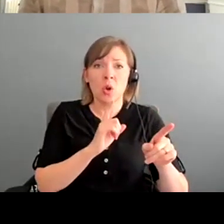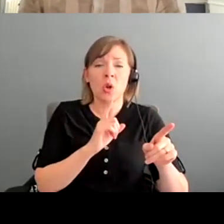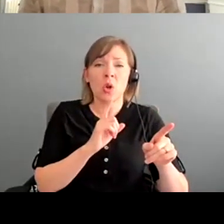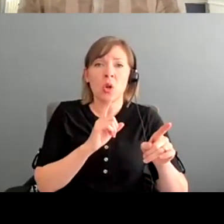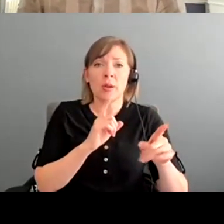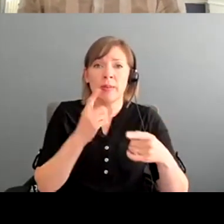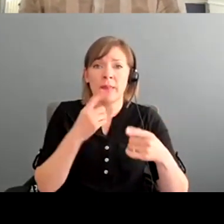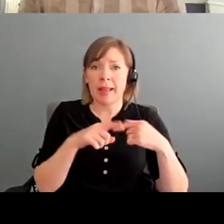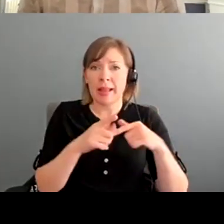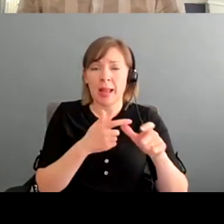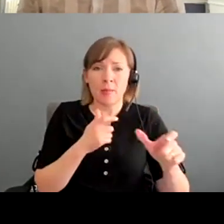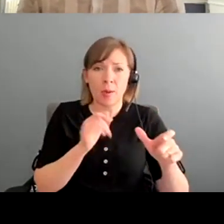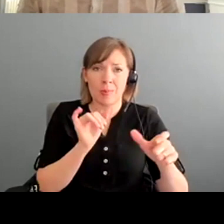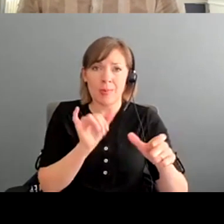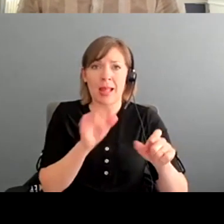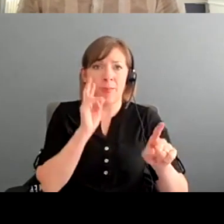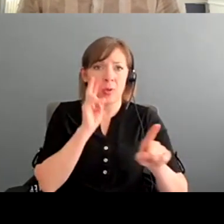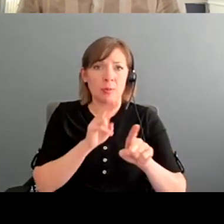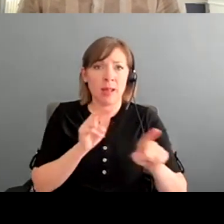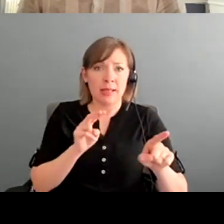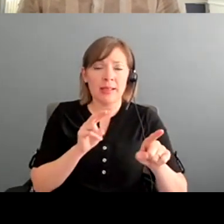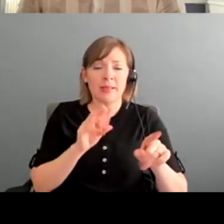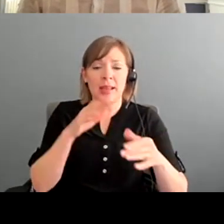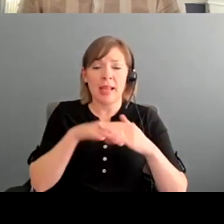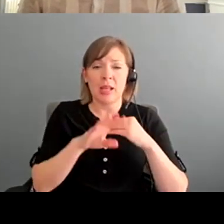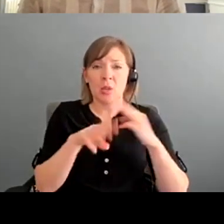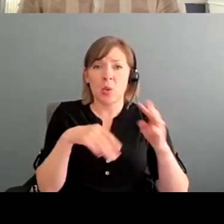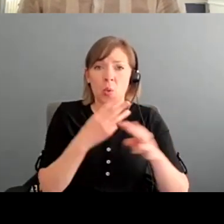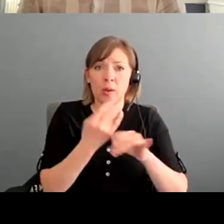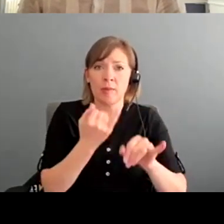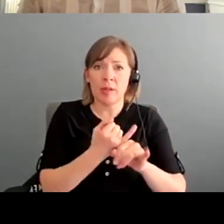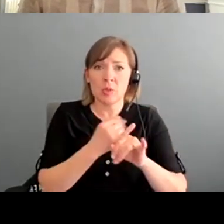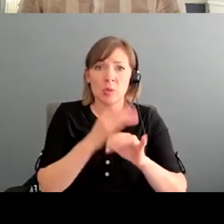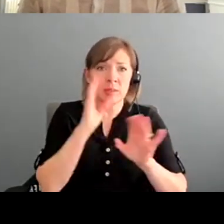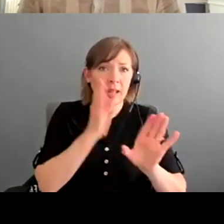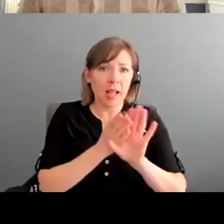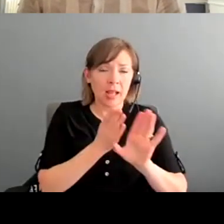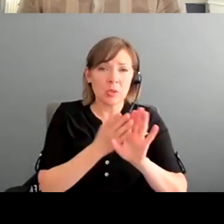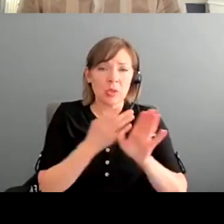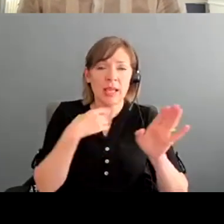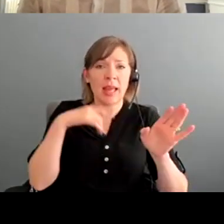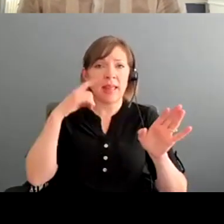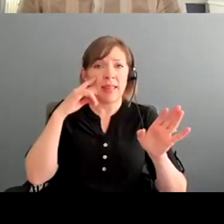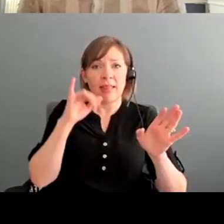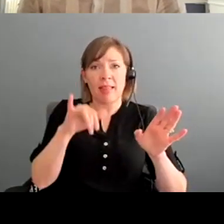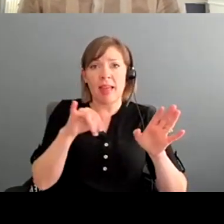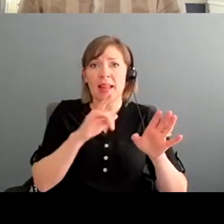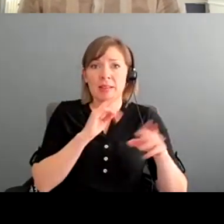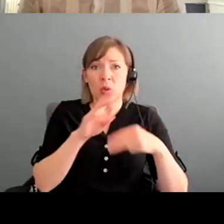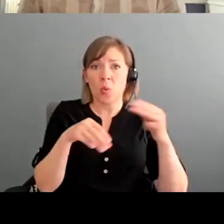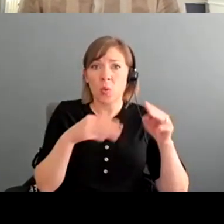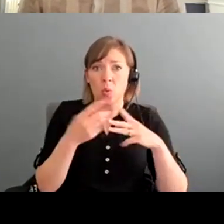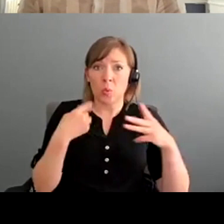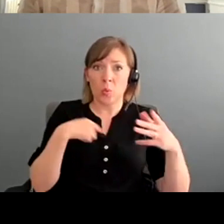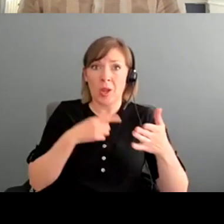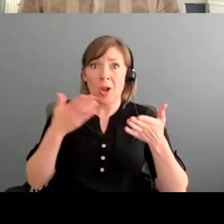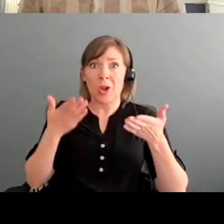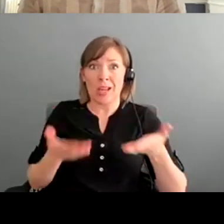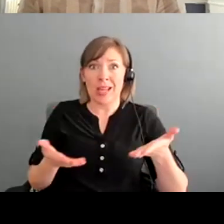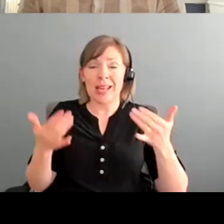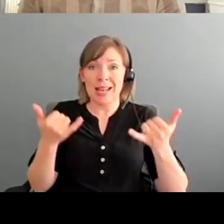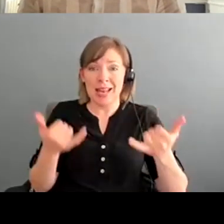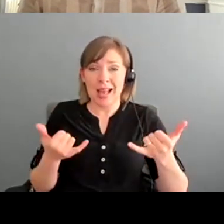came from that perspective into the world of institutional psychiatry. I think that is the world we are in now.